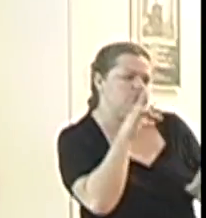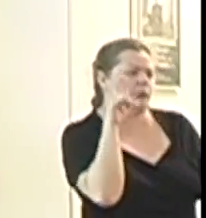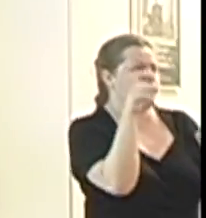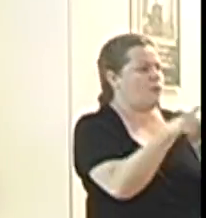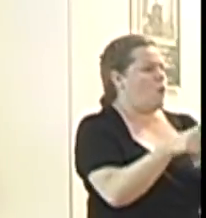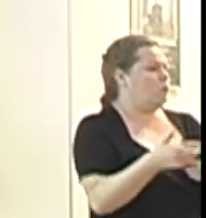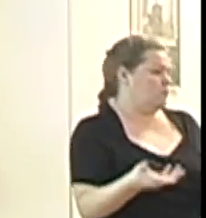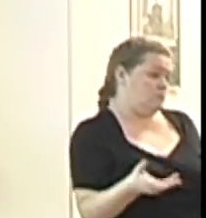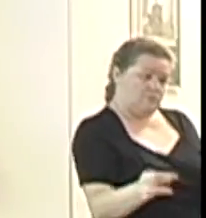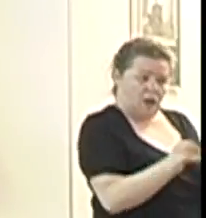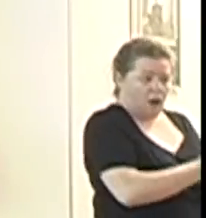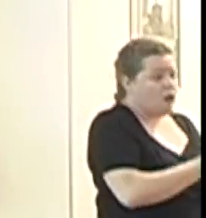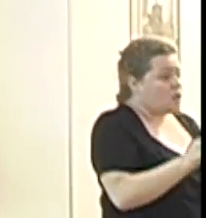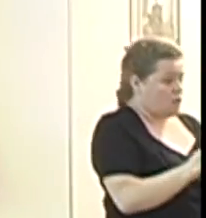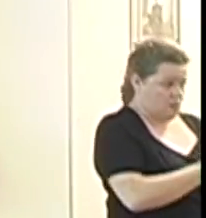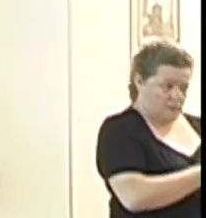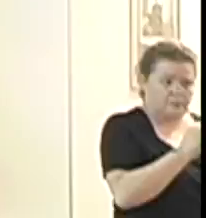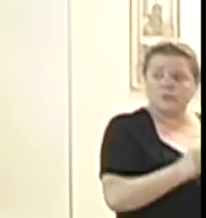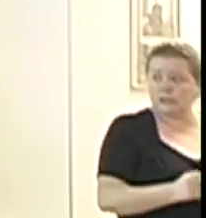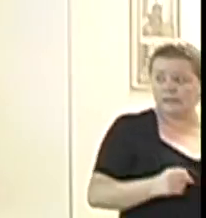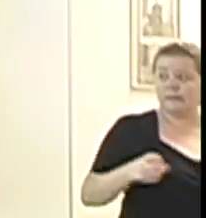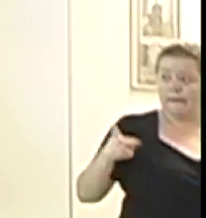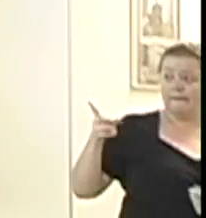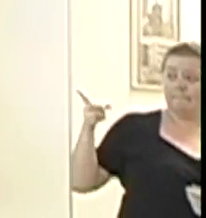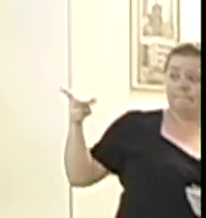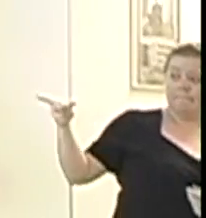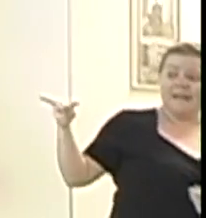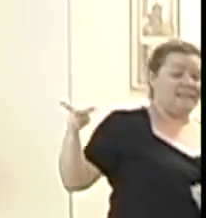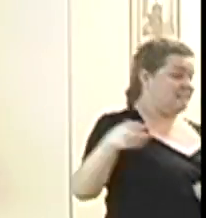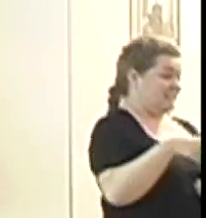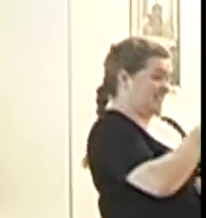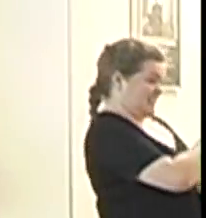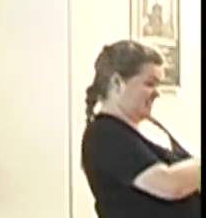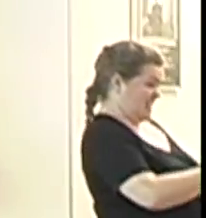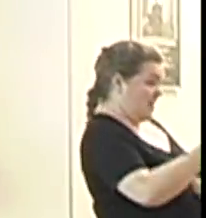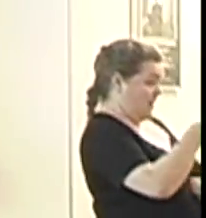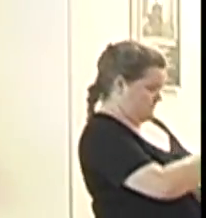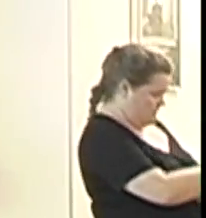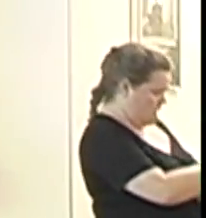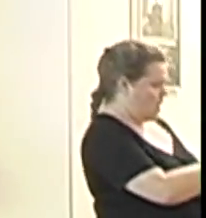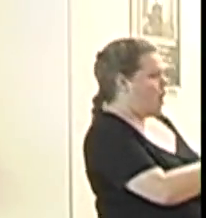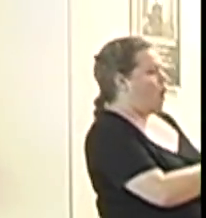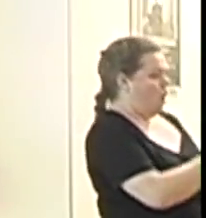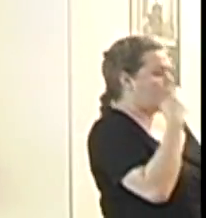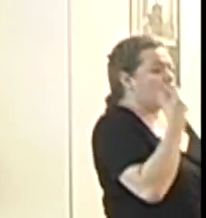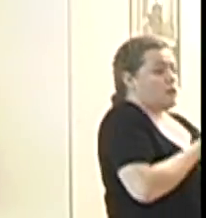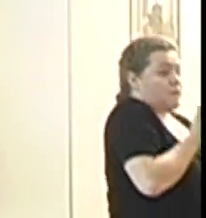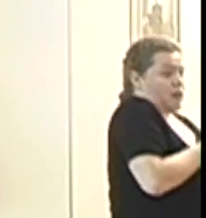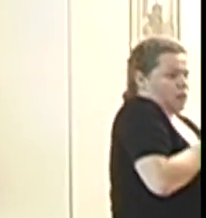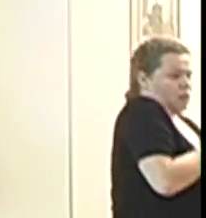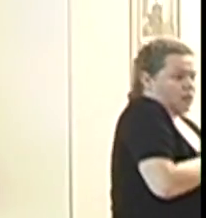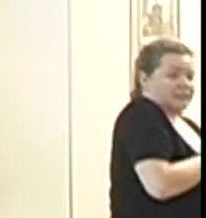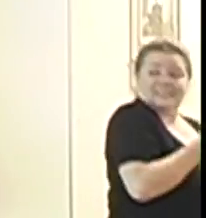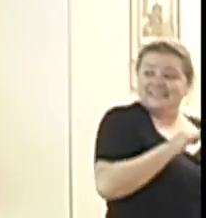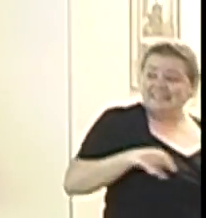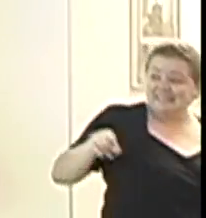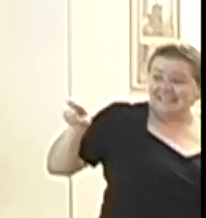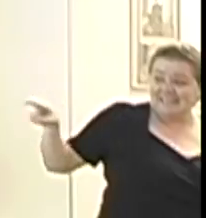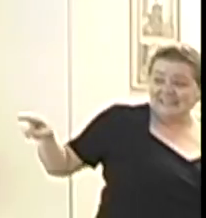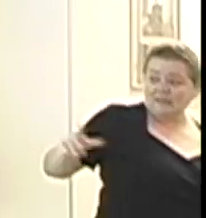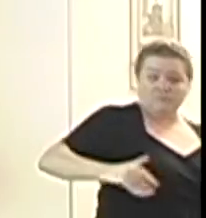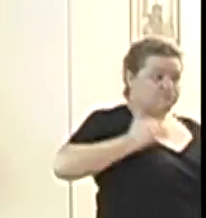then is that children will preserve repetition in adult signs that are multicyclic. That is, if the adult sign is repeated, they're likely